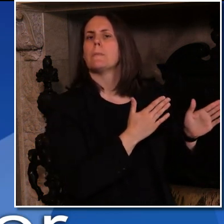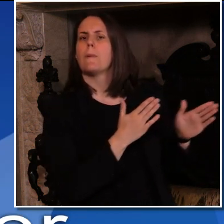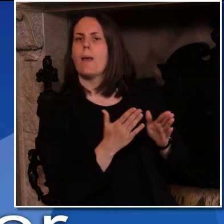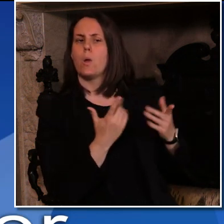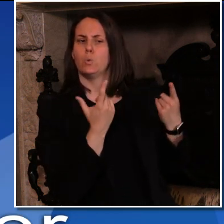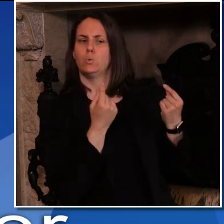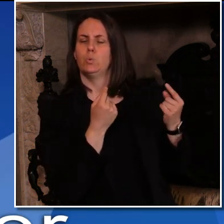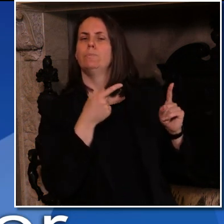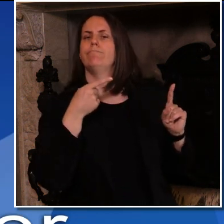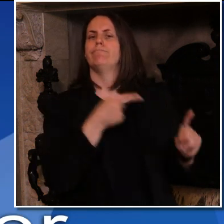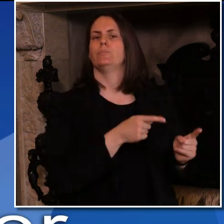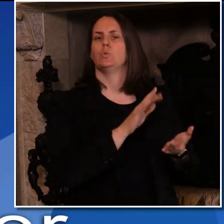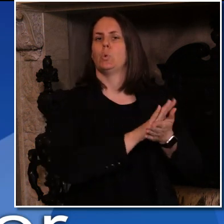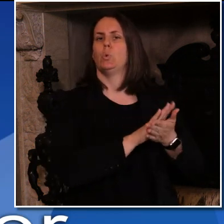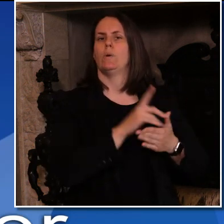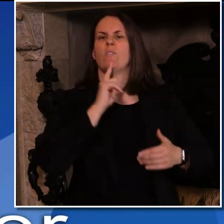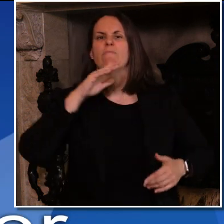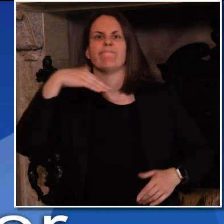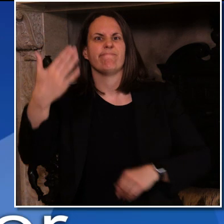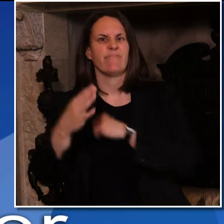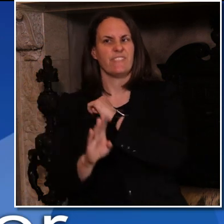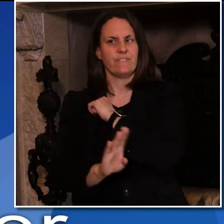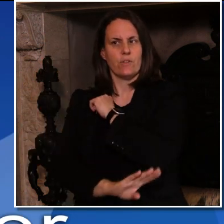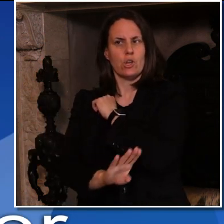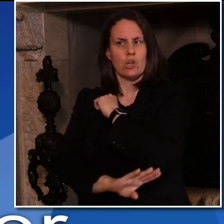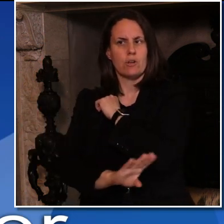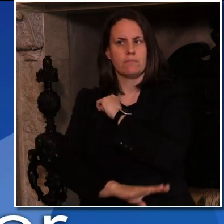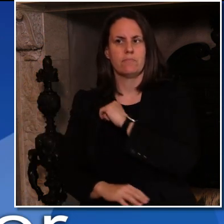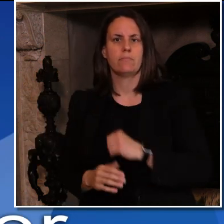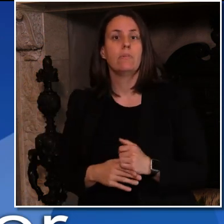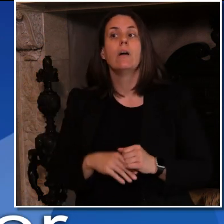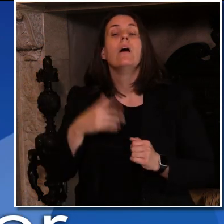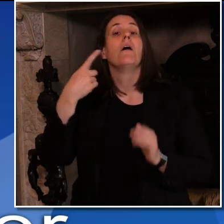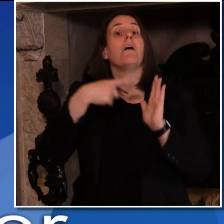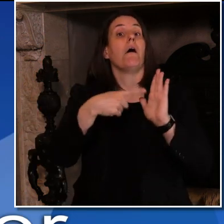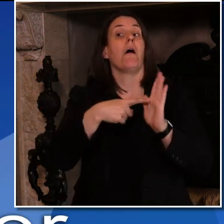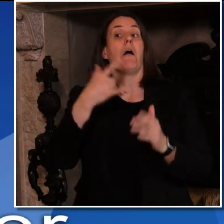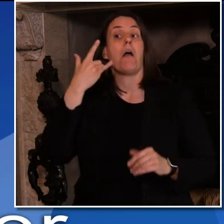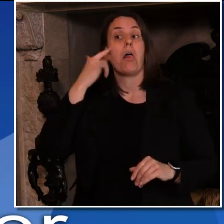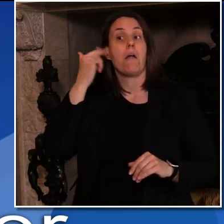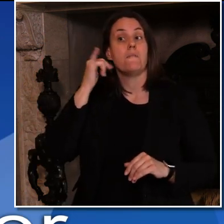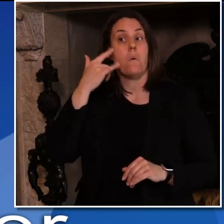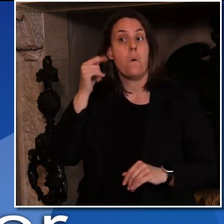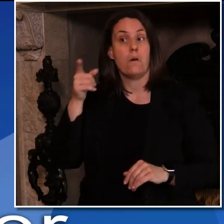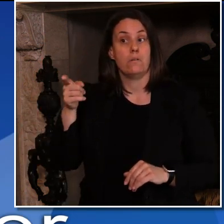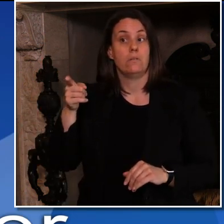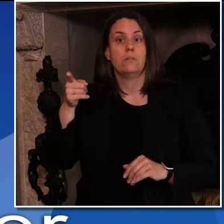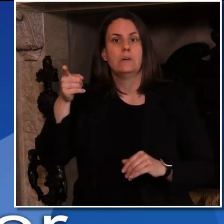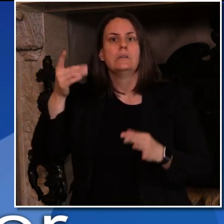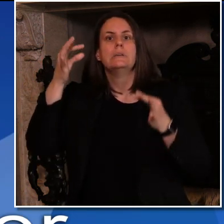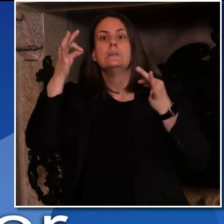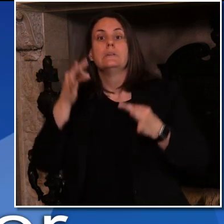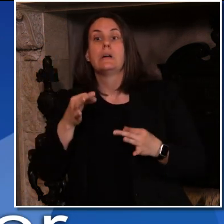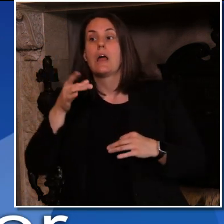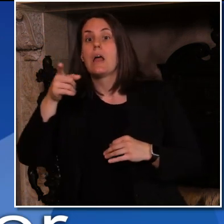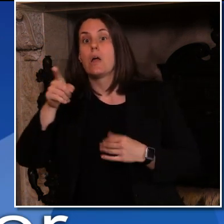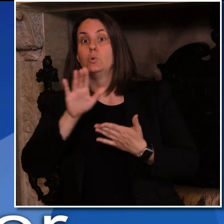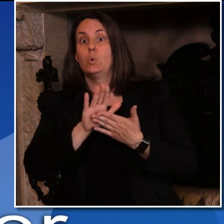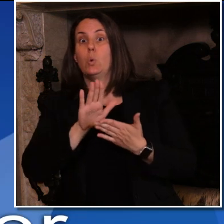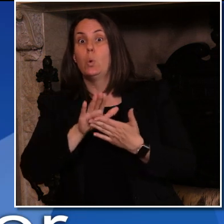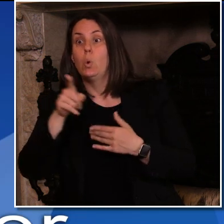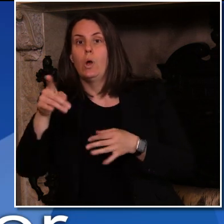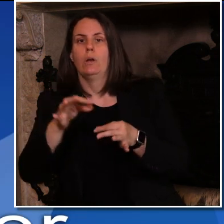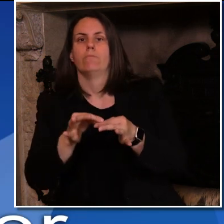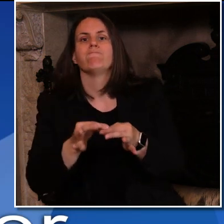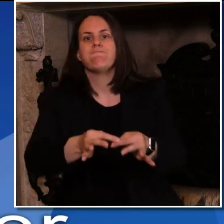including California, have alluded to things like possibly starting the school year early or doing split shifts when it comes to having students come in